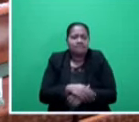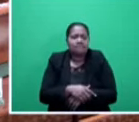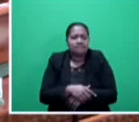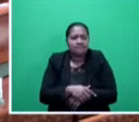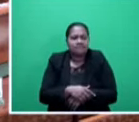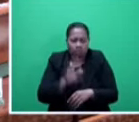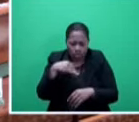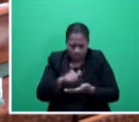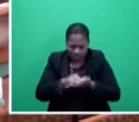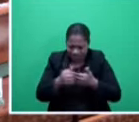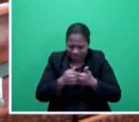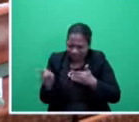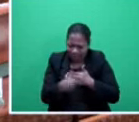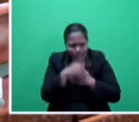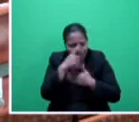our people.